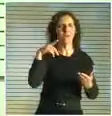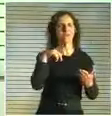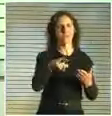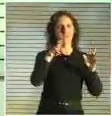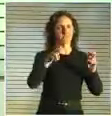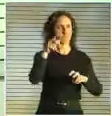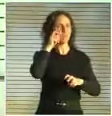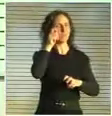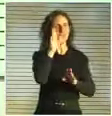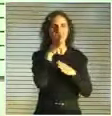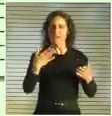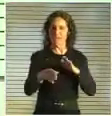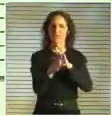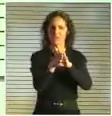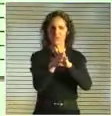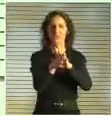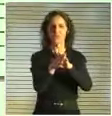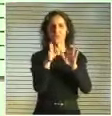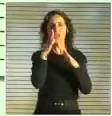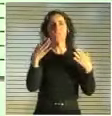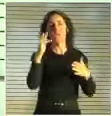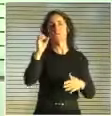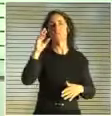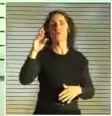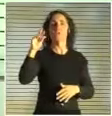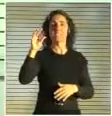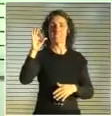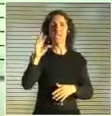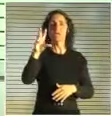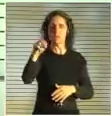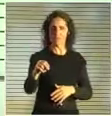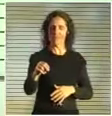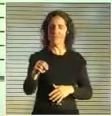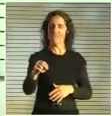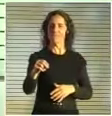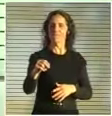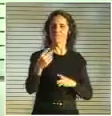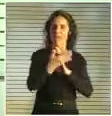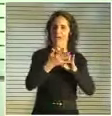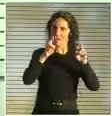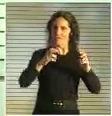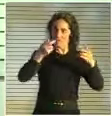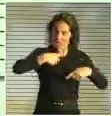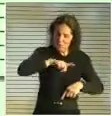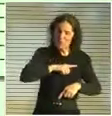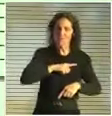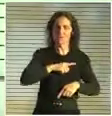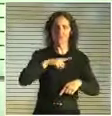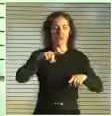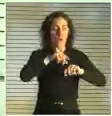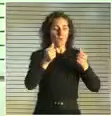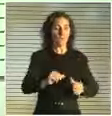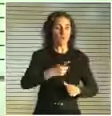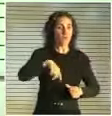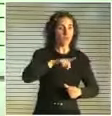So, and that reflects how much we work on talent attraction, how much we are appreciated by our employees, how much we care about